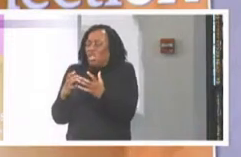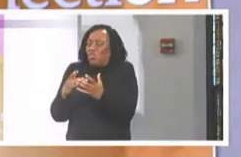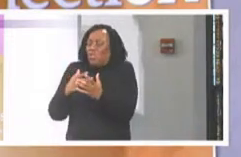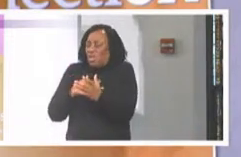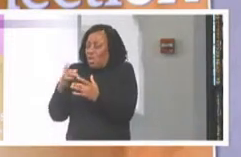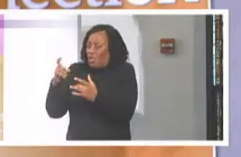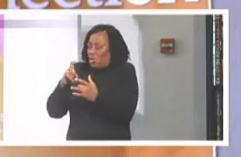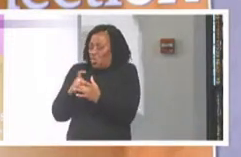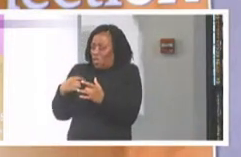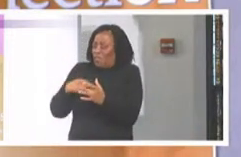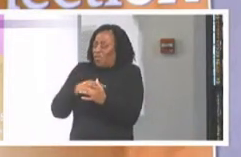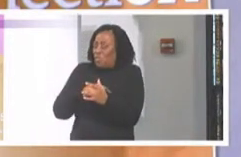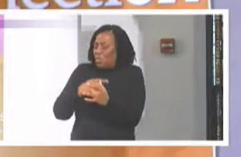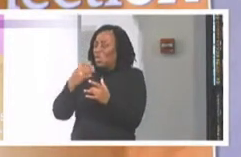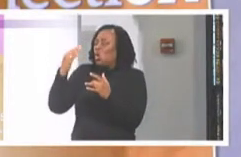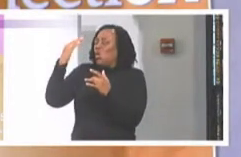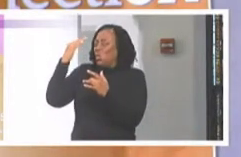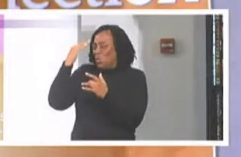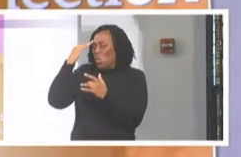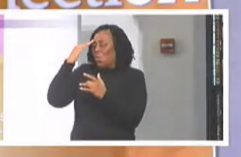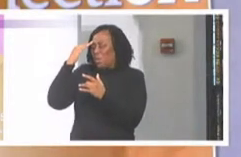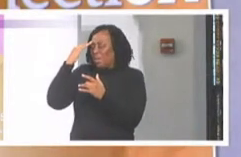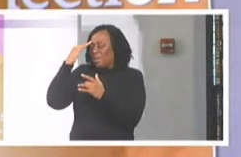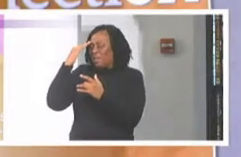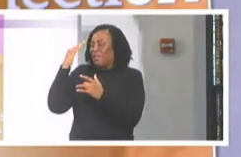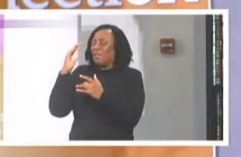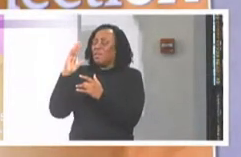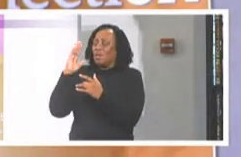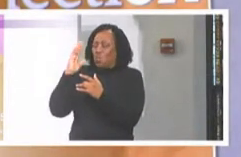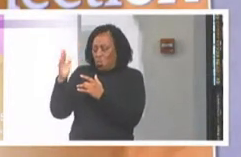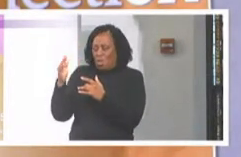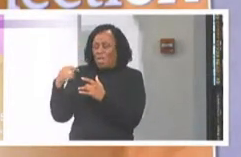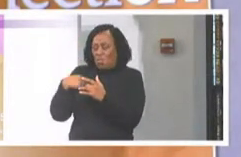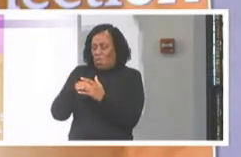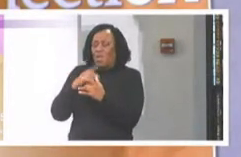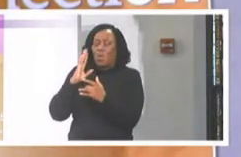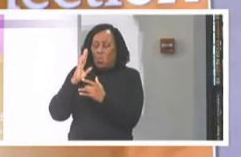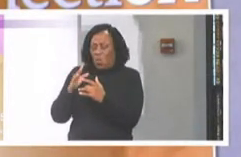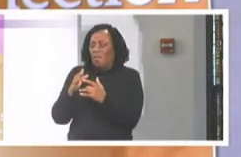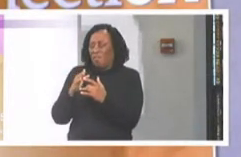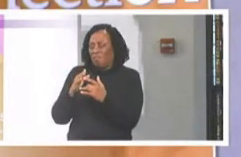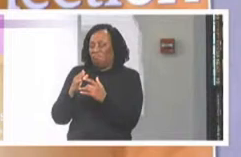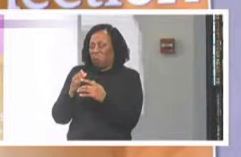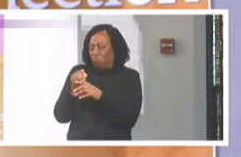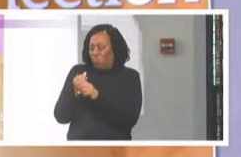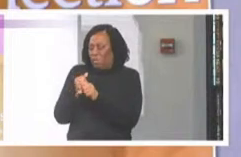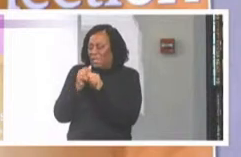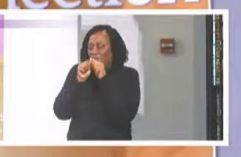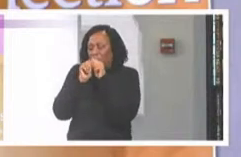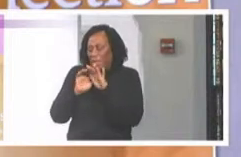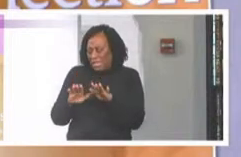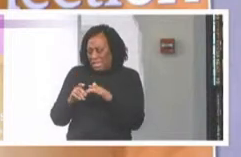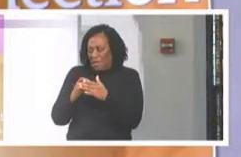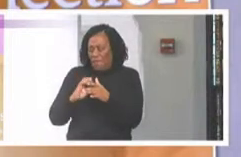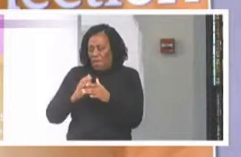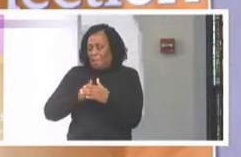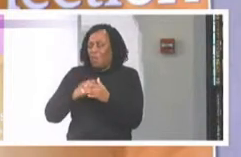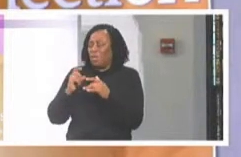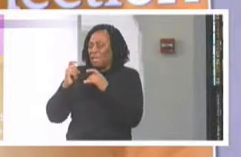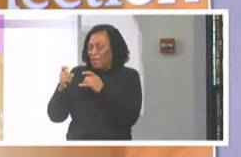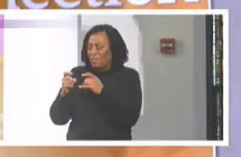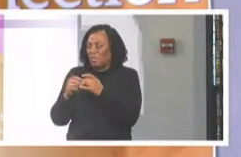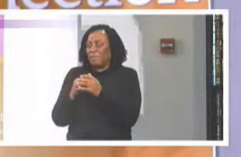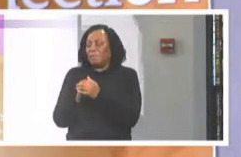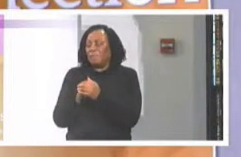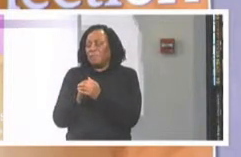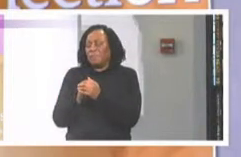us, knowing, Lord God, that it will come back to us, Lord God, some tenfold in Jesus' name. We sow a seed of love. We sow a seed of liberation. We